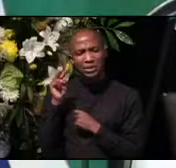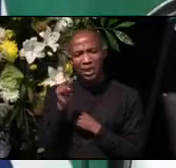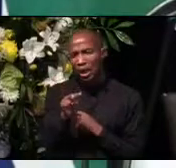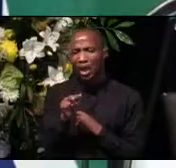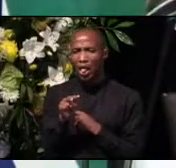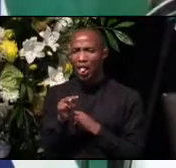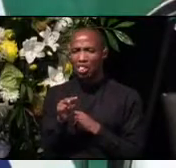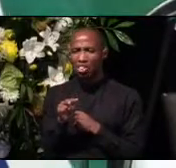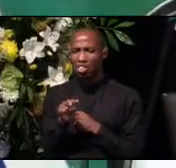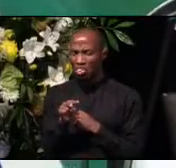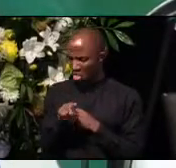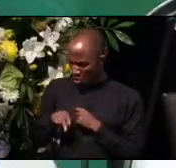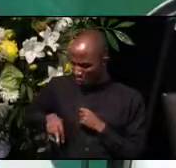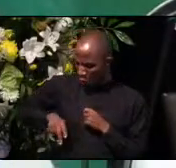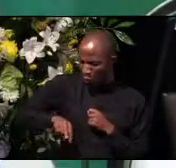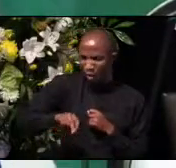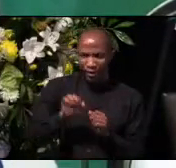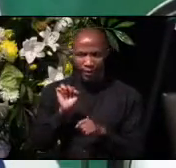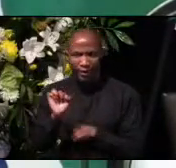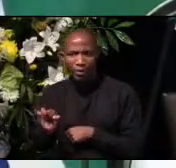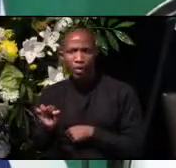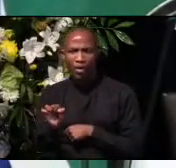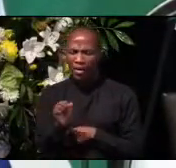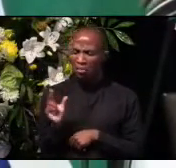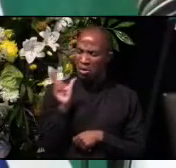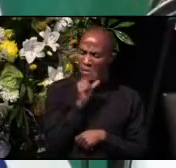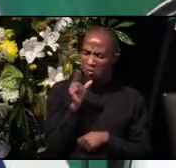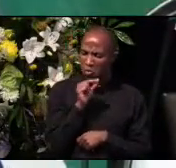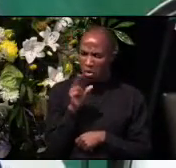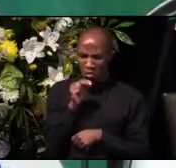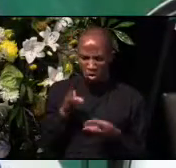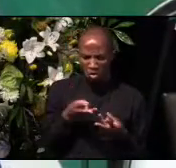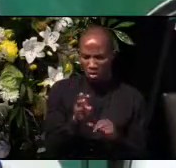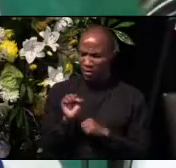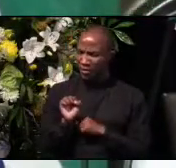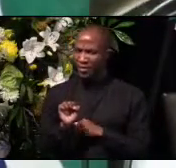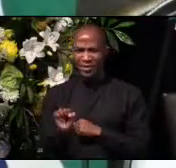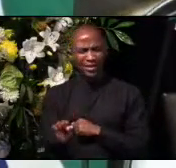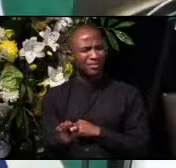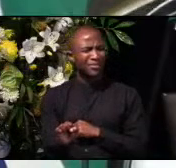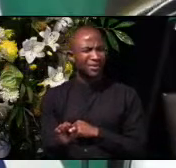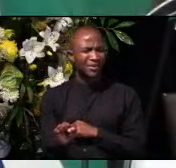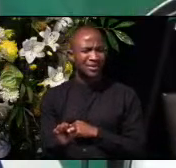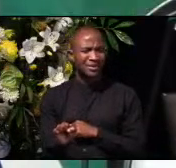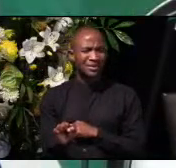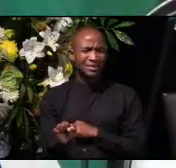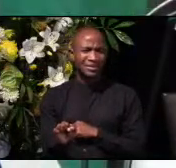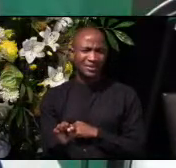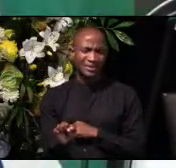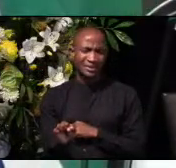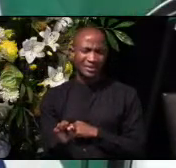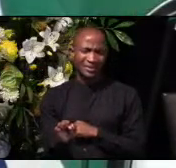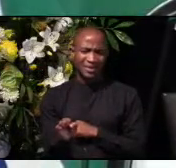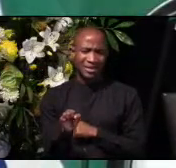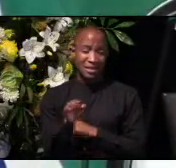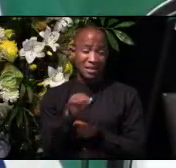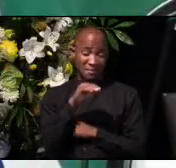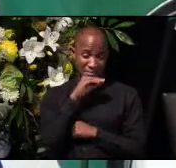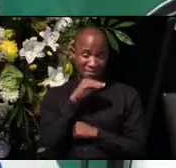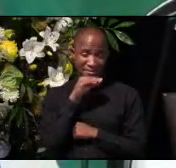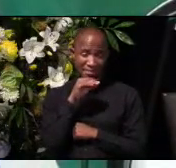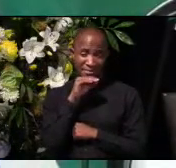walk the way they talk some paragraphs which means the